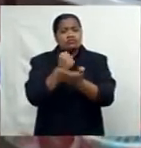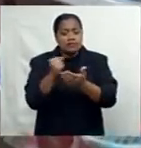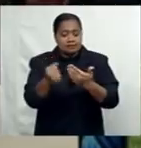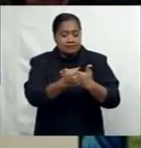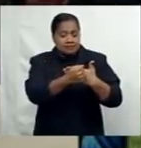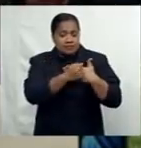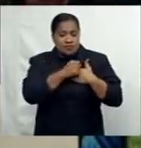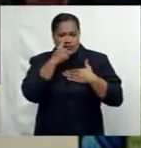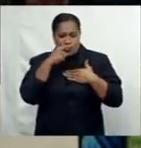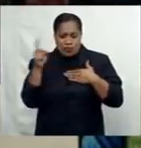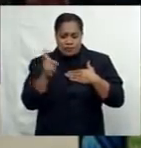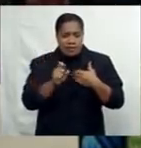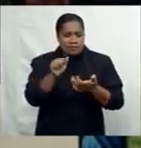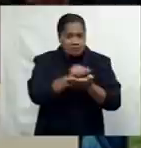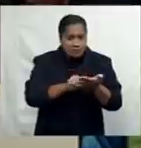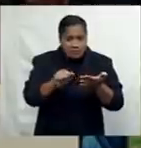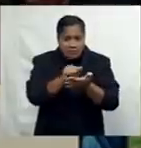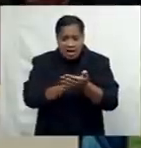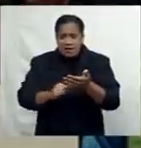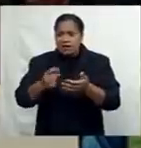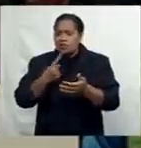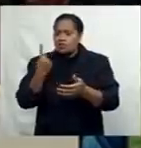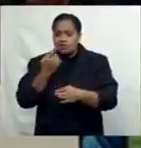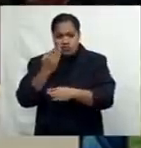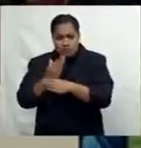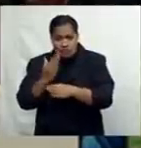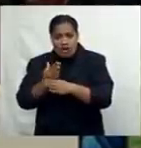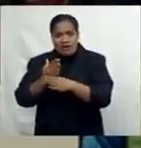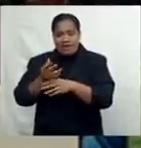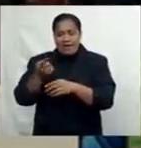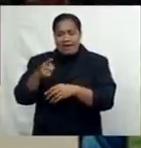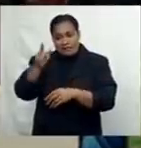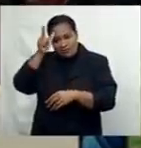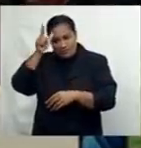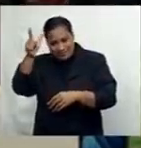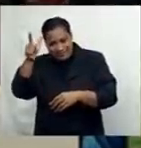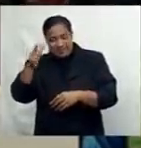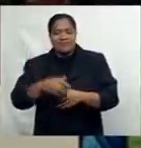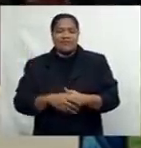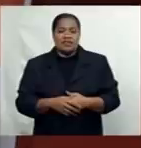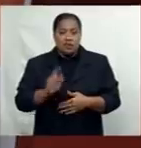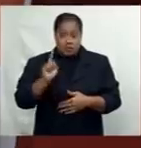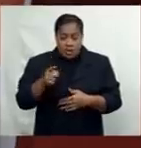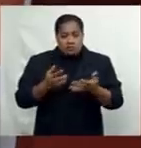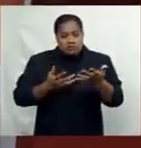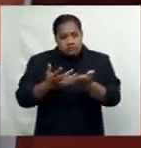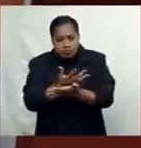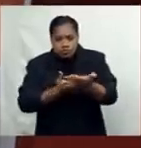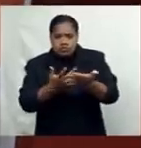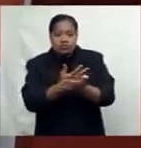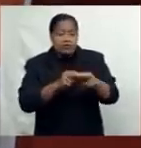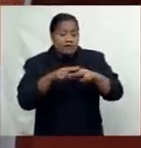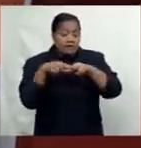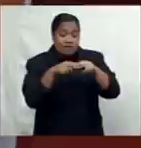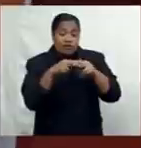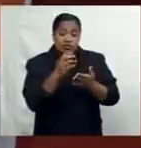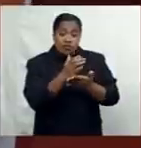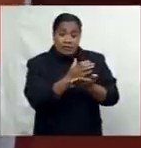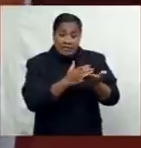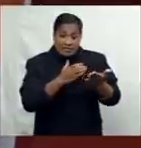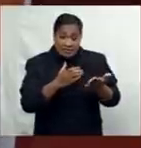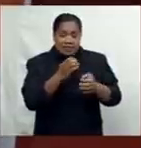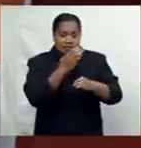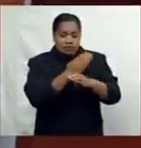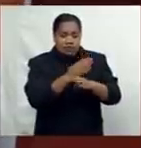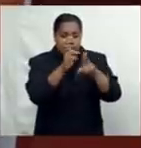customers, employers and employees through protocols developed in consultation with Fiji Commerce and Employers Federation and the